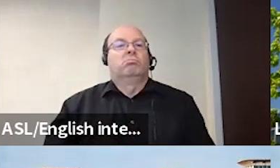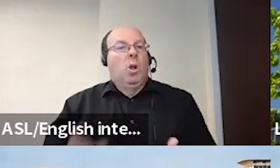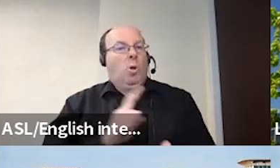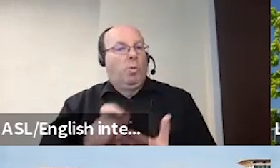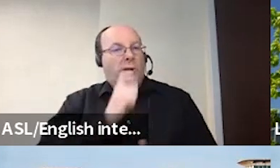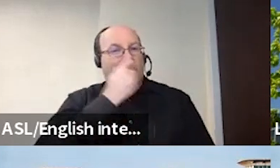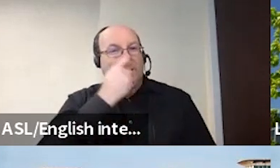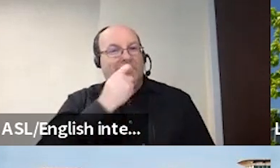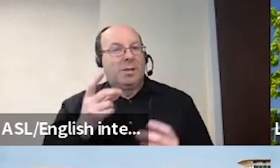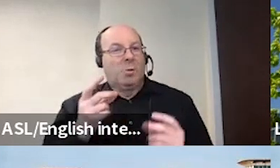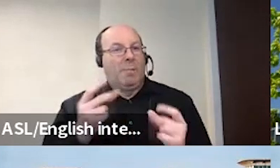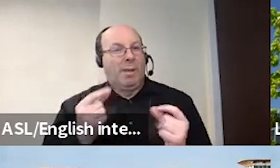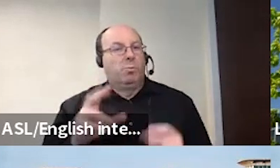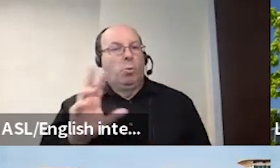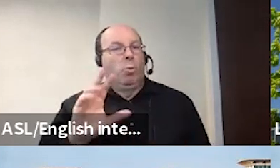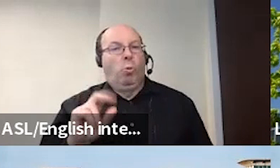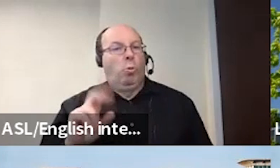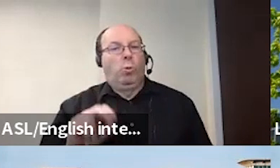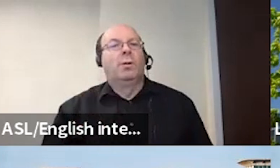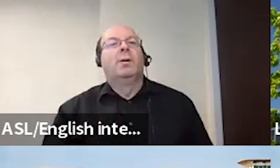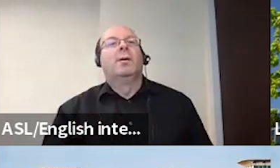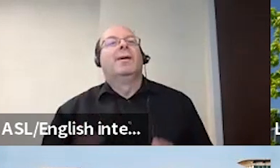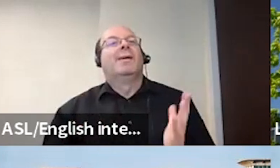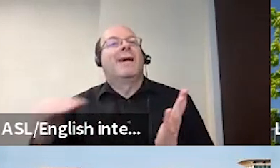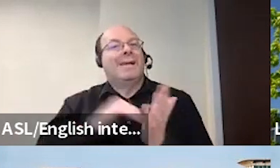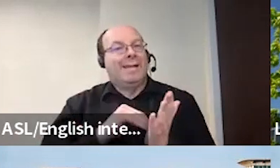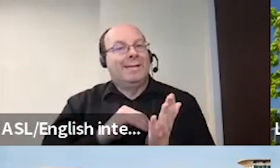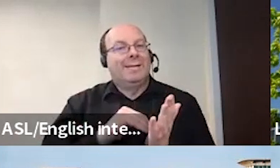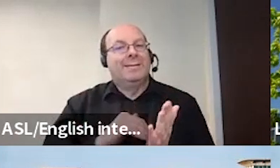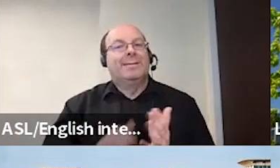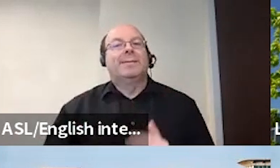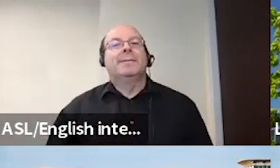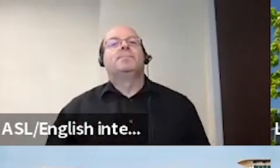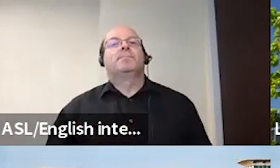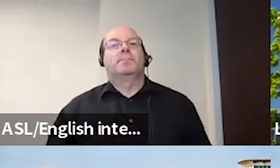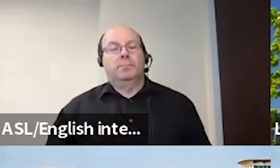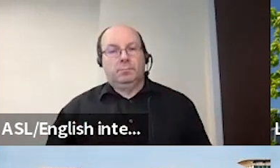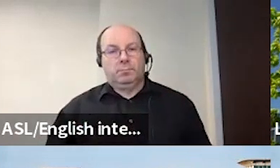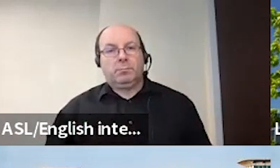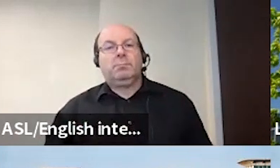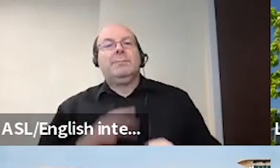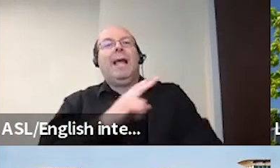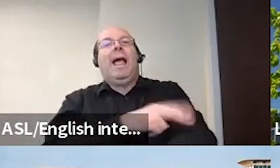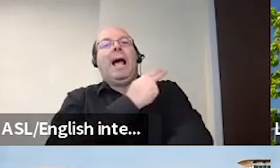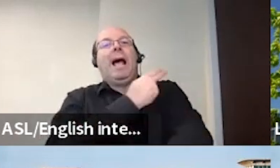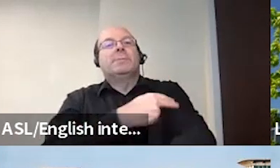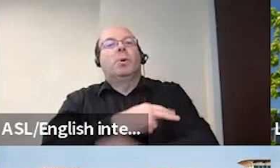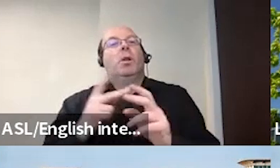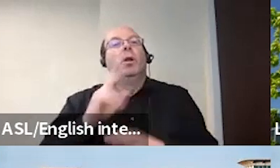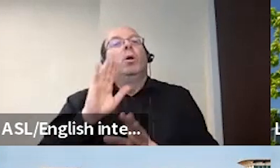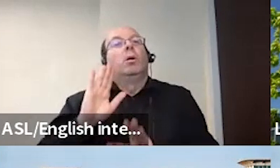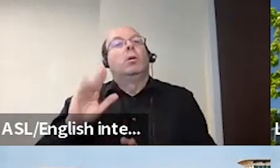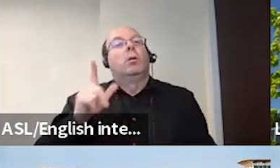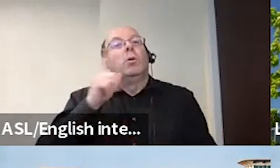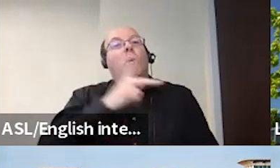I've listened, I want to reiterate is that most of the patients in the hospital, and by far most